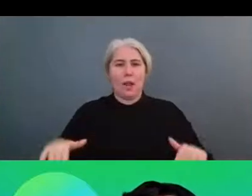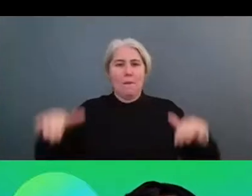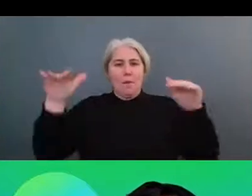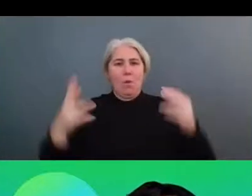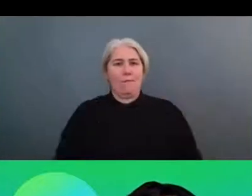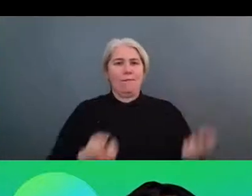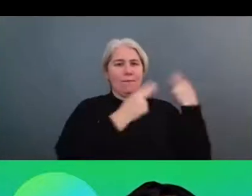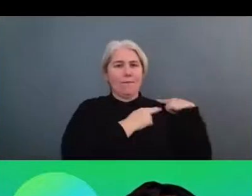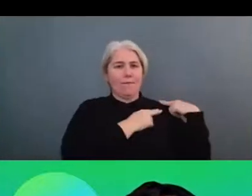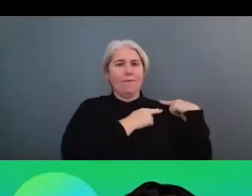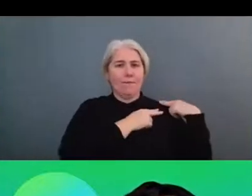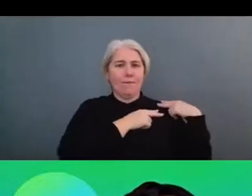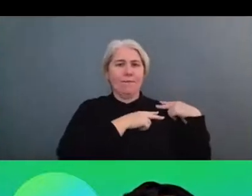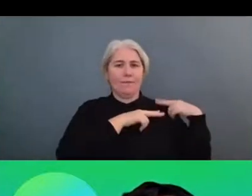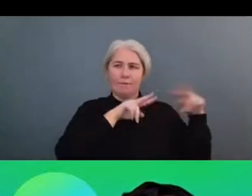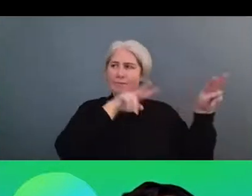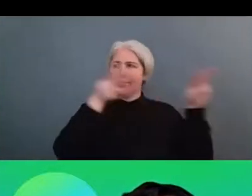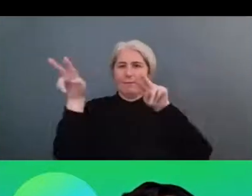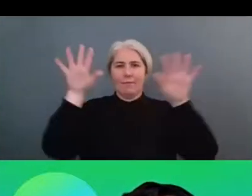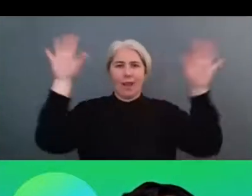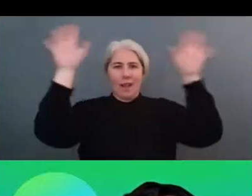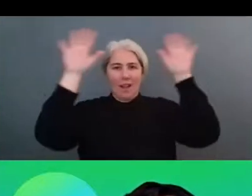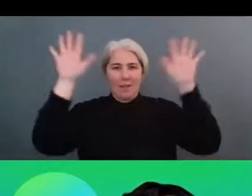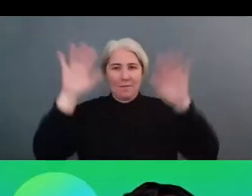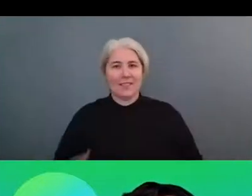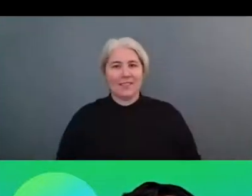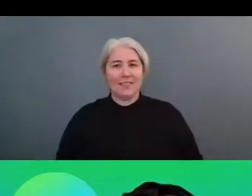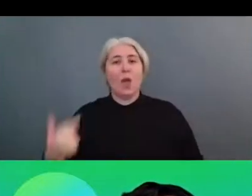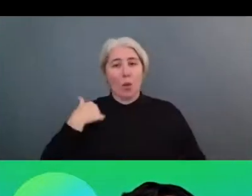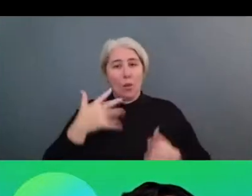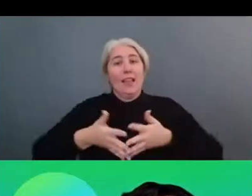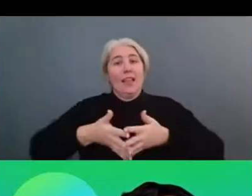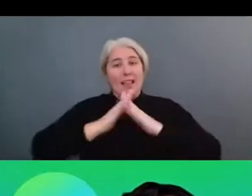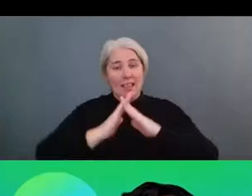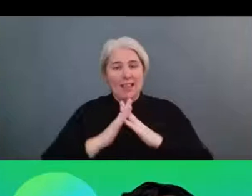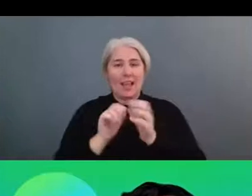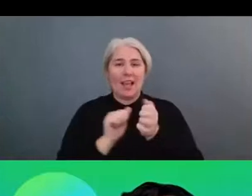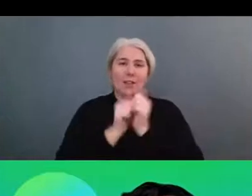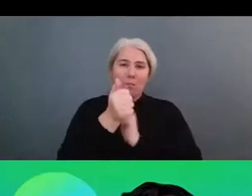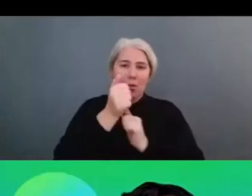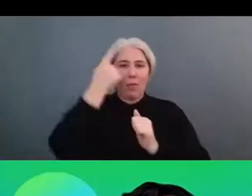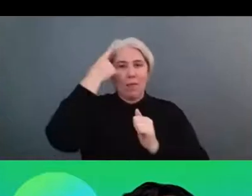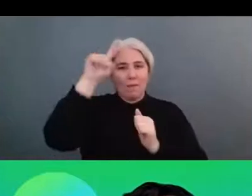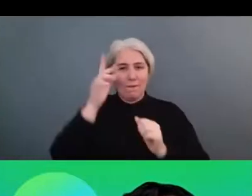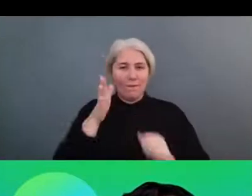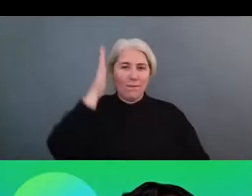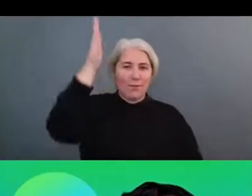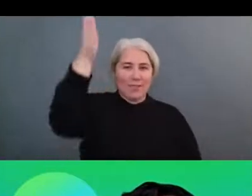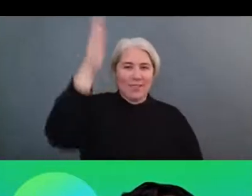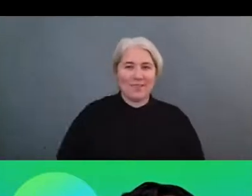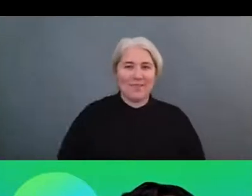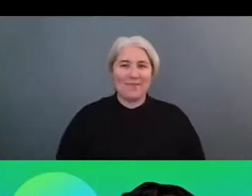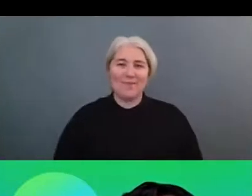climate crisis. And so we founded Sports for Future. Thanks. Thank you. Benjamin.